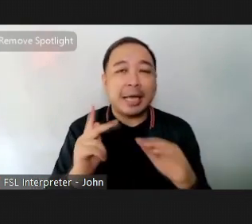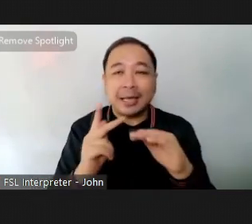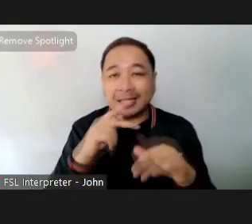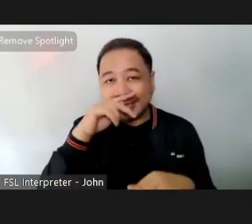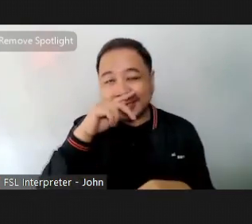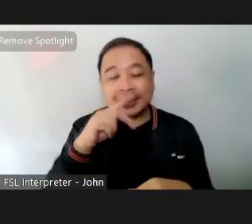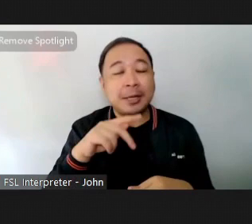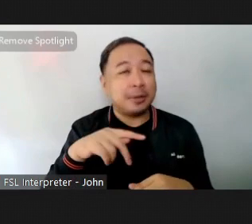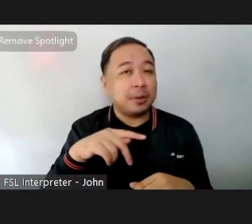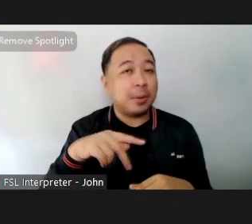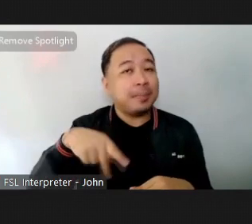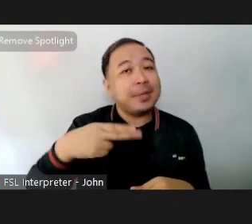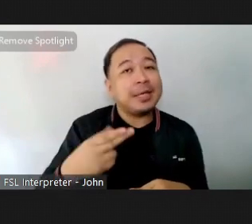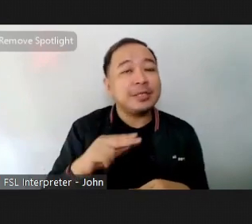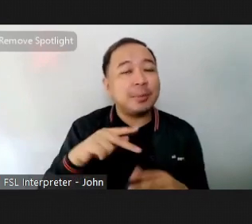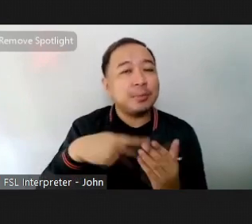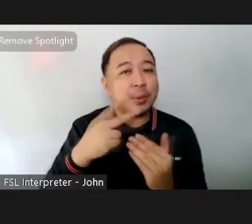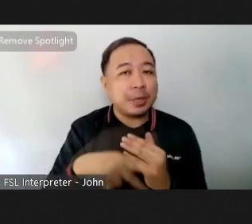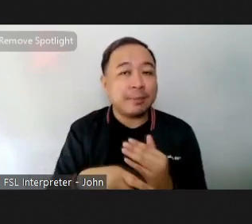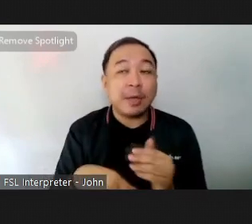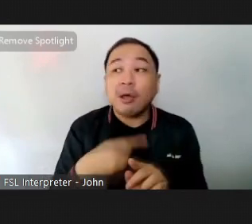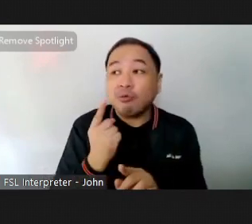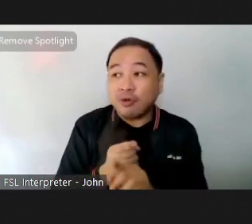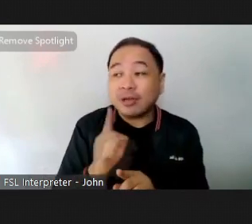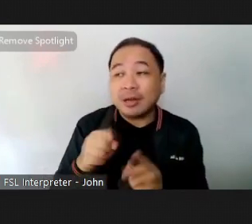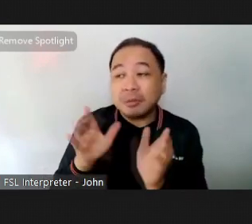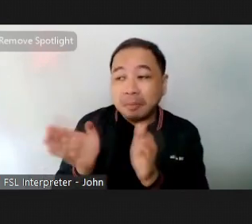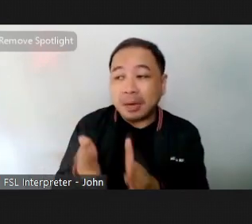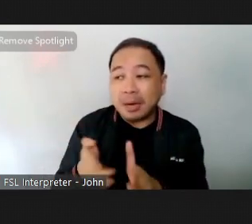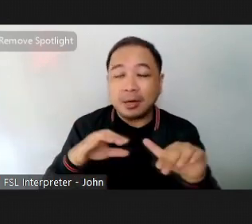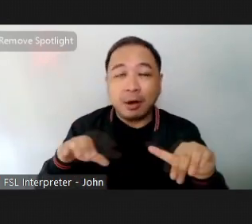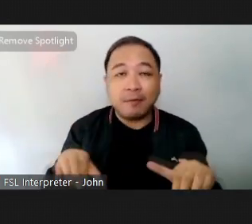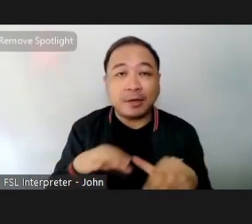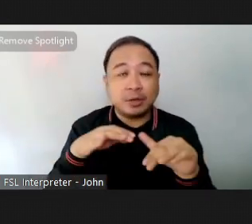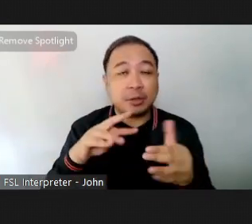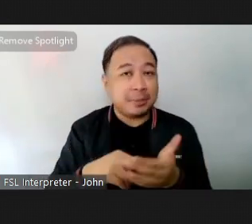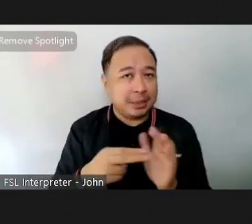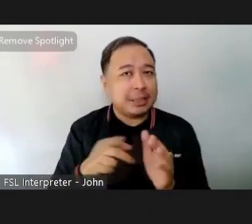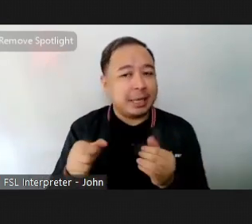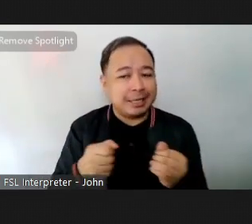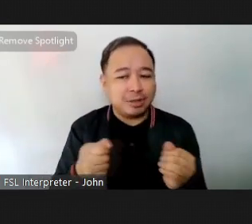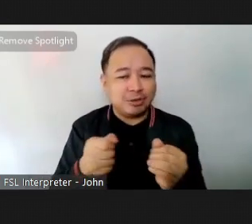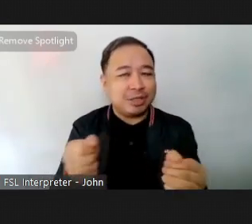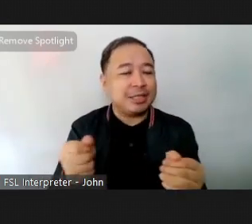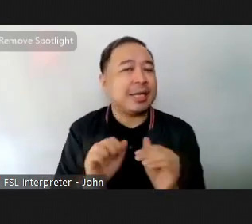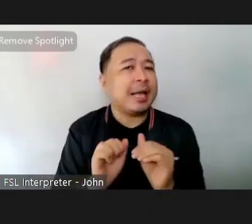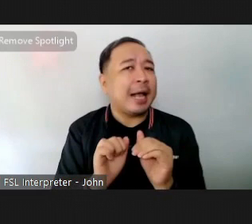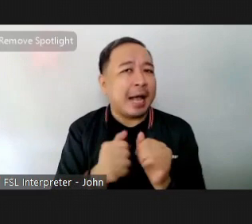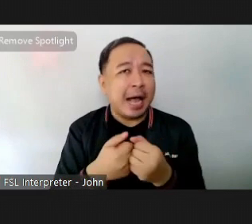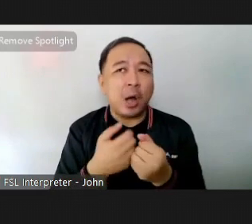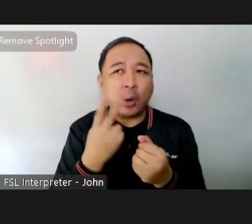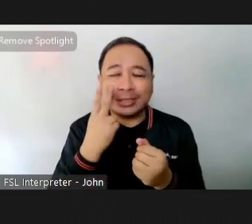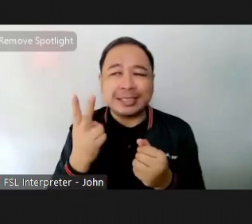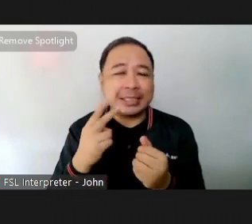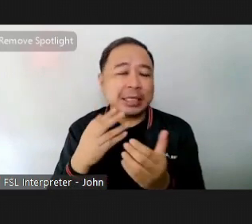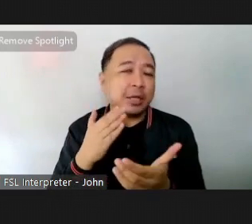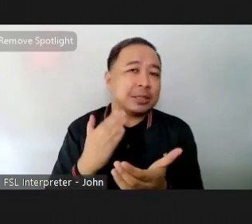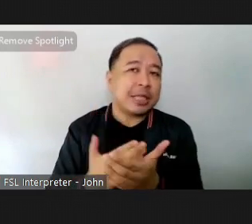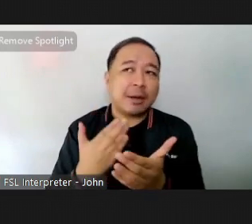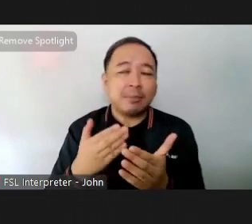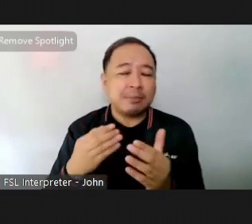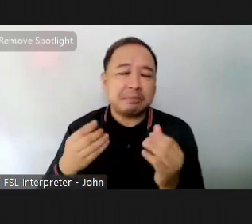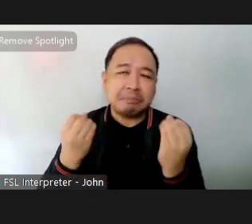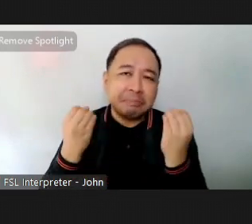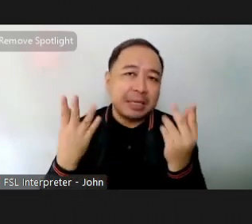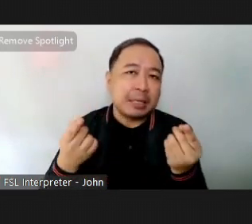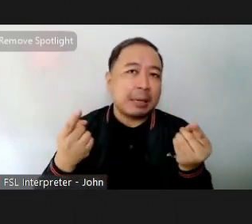is right. Plan of action. Isa itong strategiya or a battle plan to end the high prevalence of online and